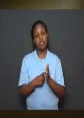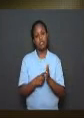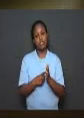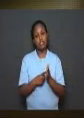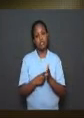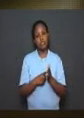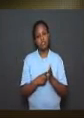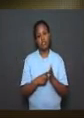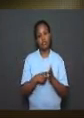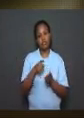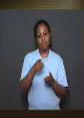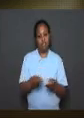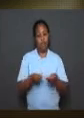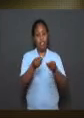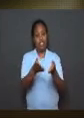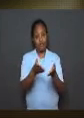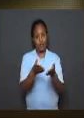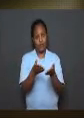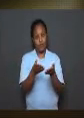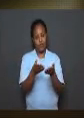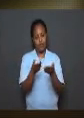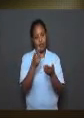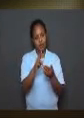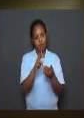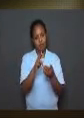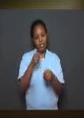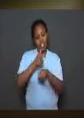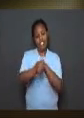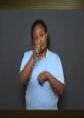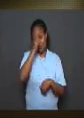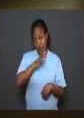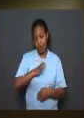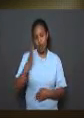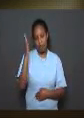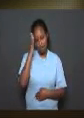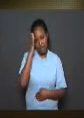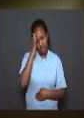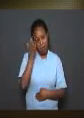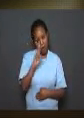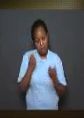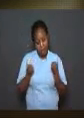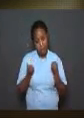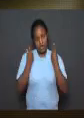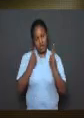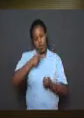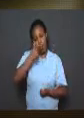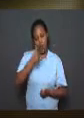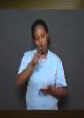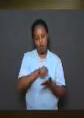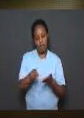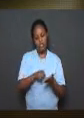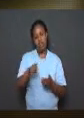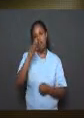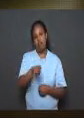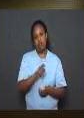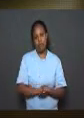in a language that the defendant or accused can understand. It